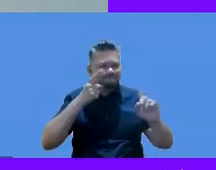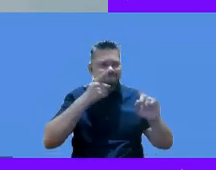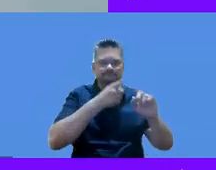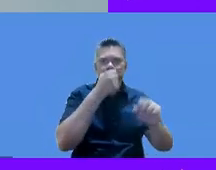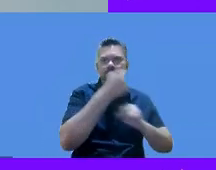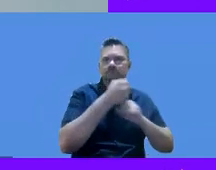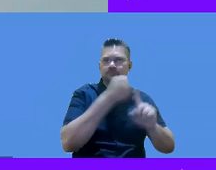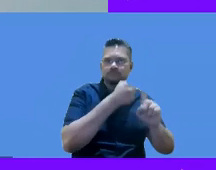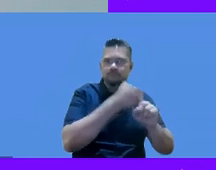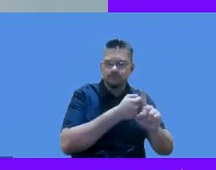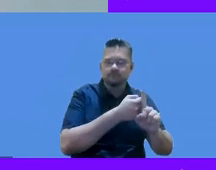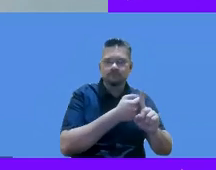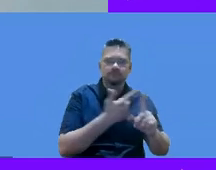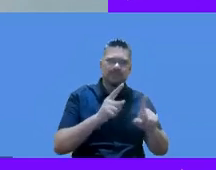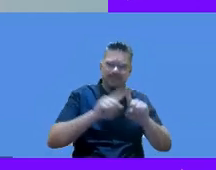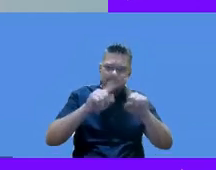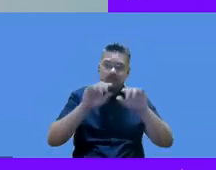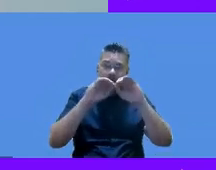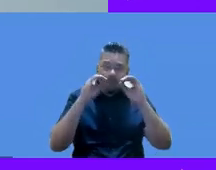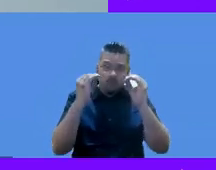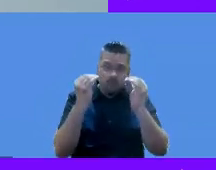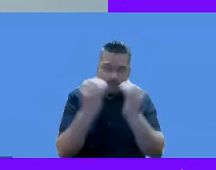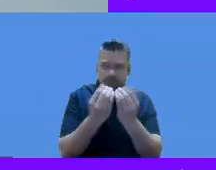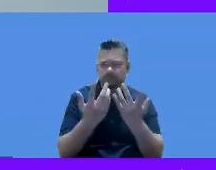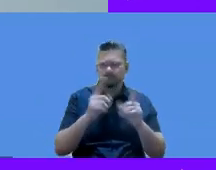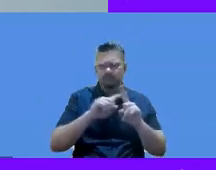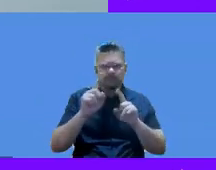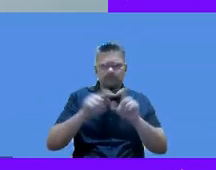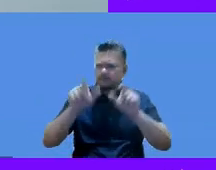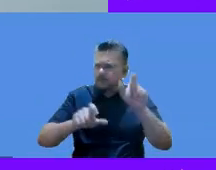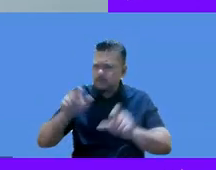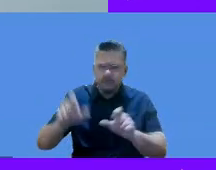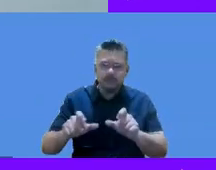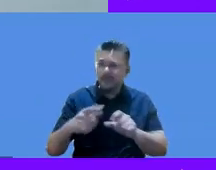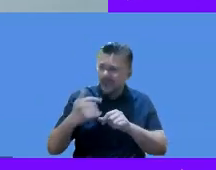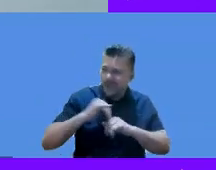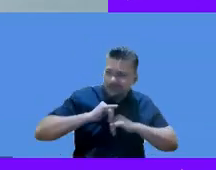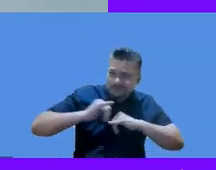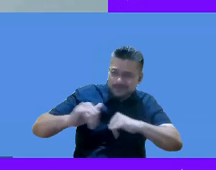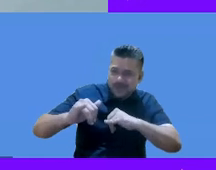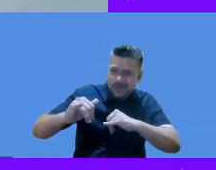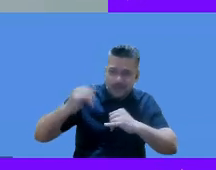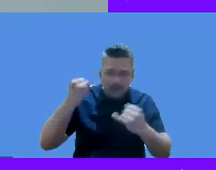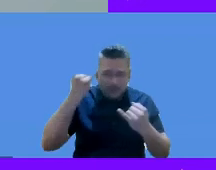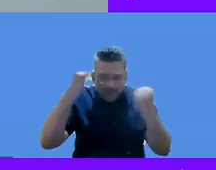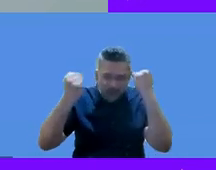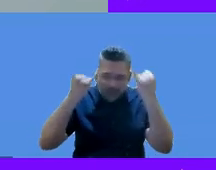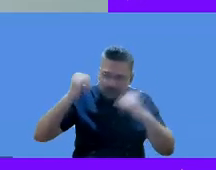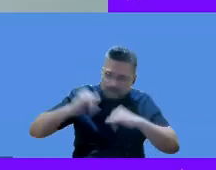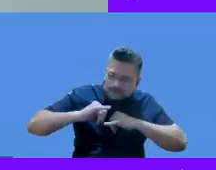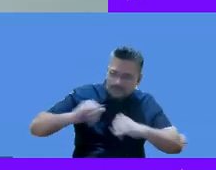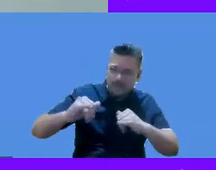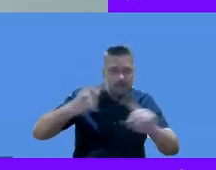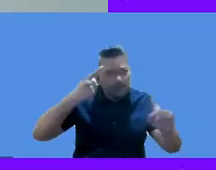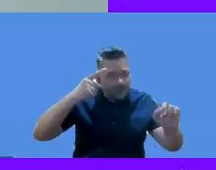other stakeholders who share your goals and can support your efforts. Use these opportunities provided by the campaign and